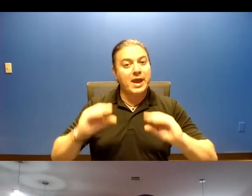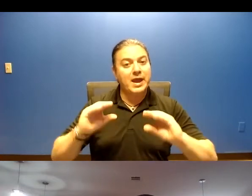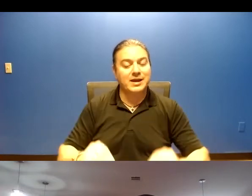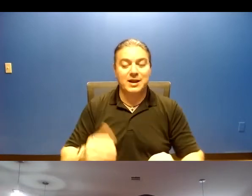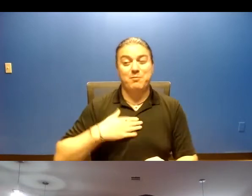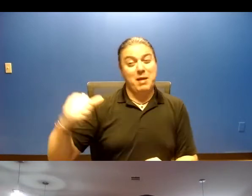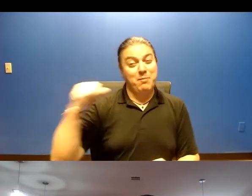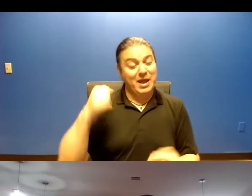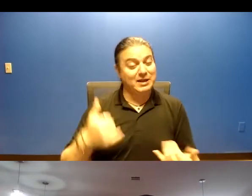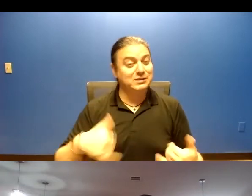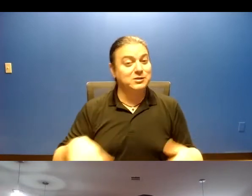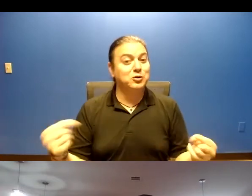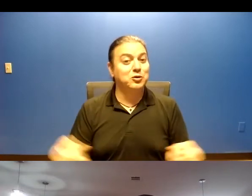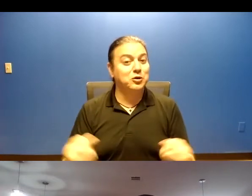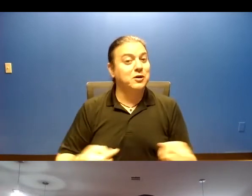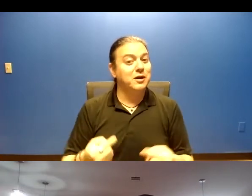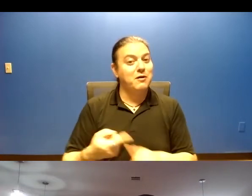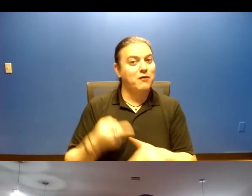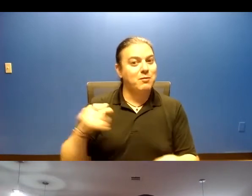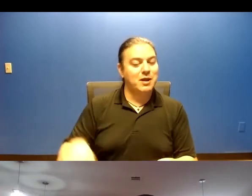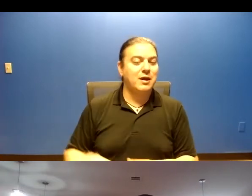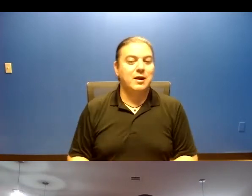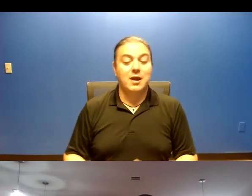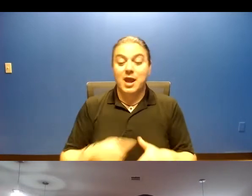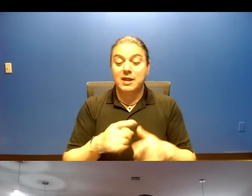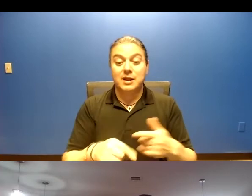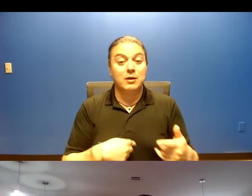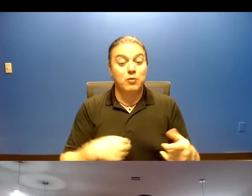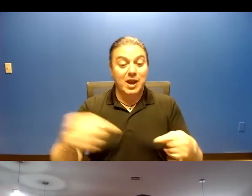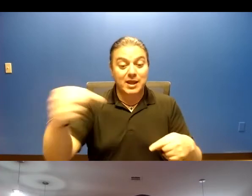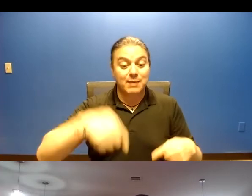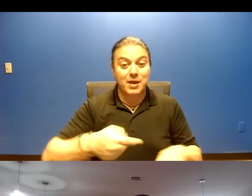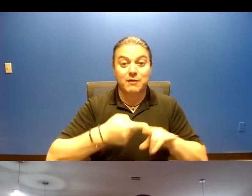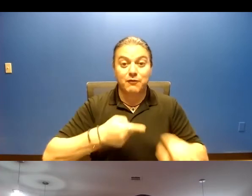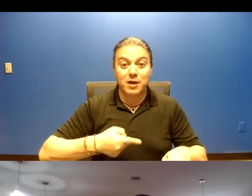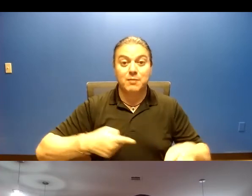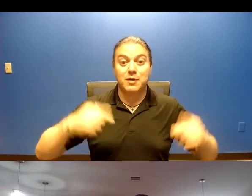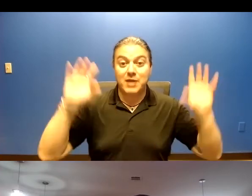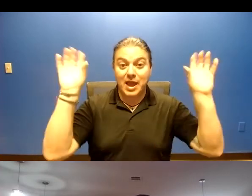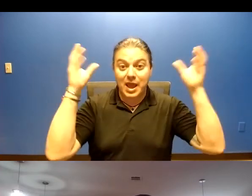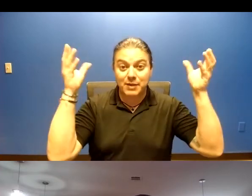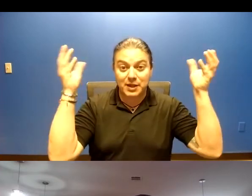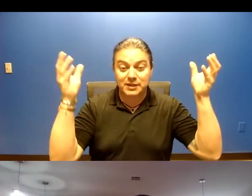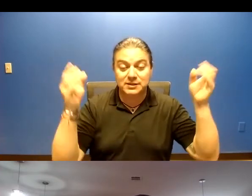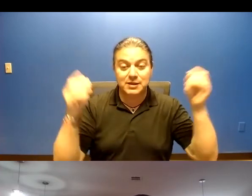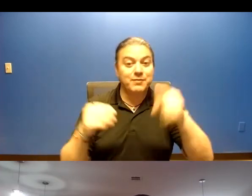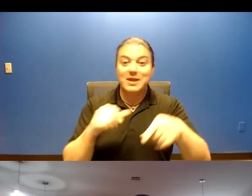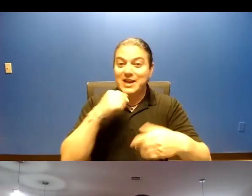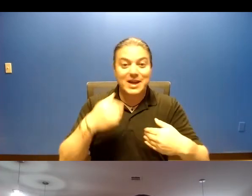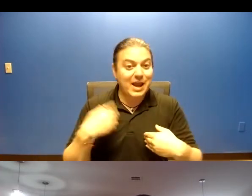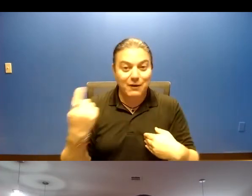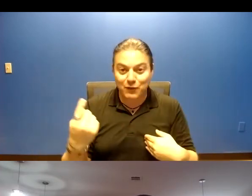it. And when I came back with the ambulance, they didn't even have one. They had to carry me in their arms up to my second